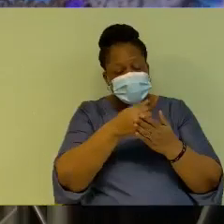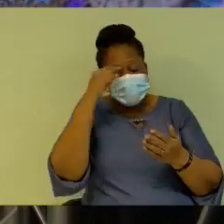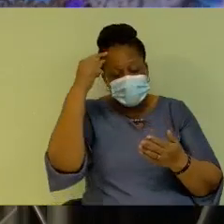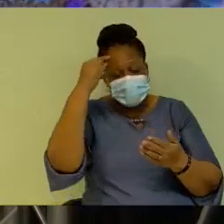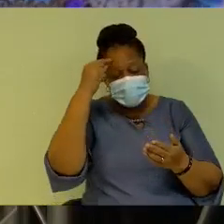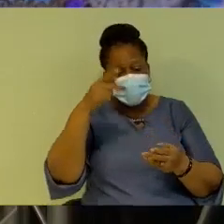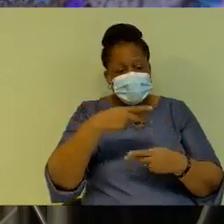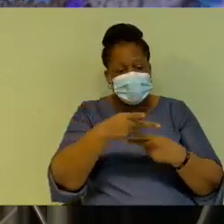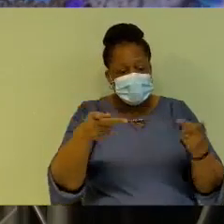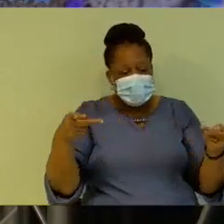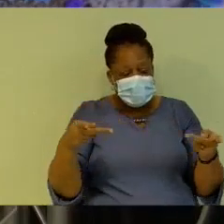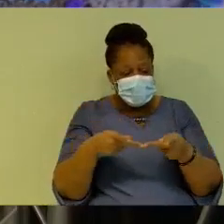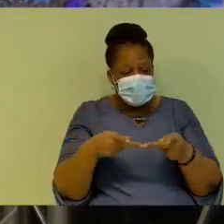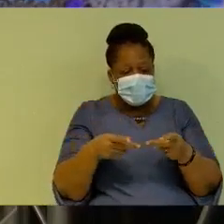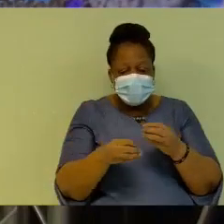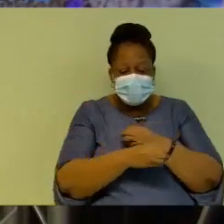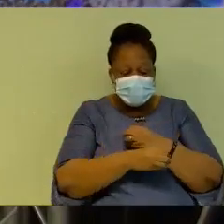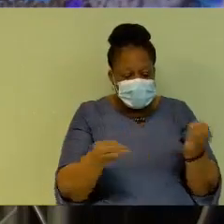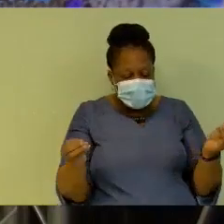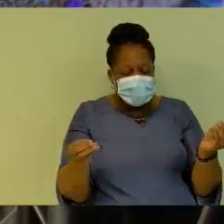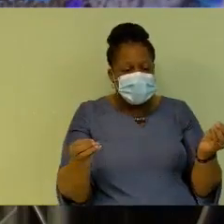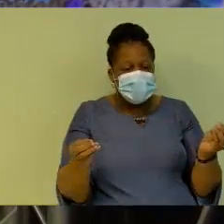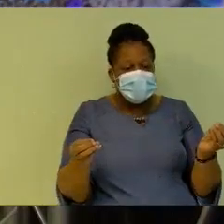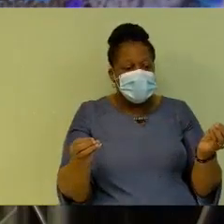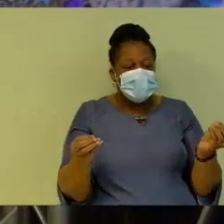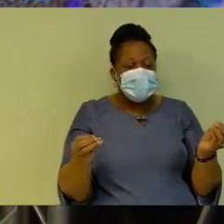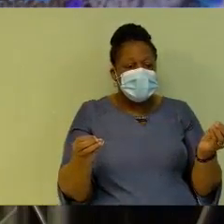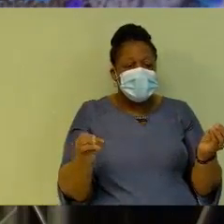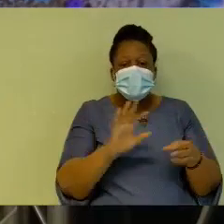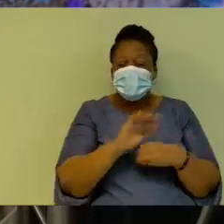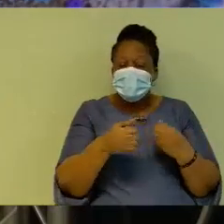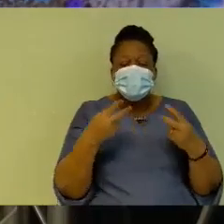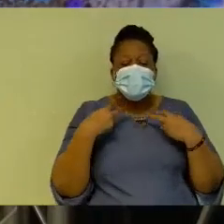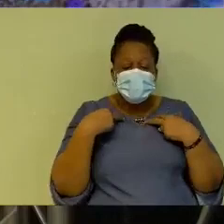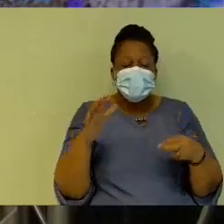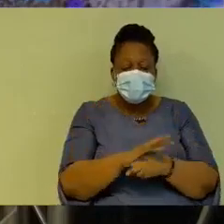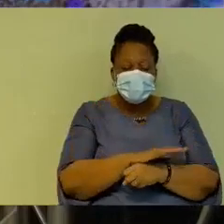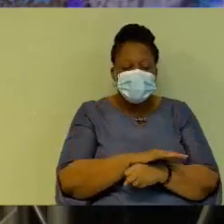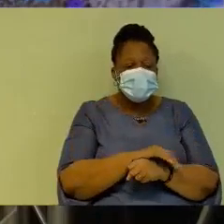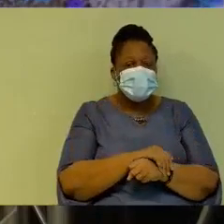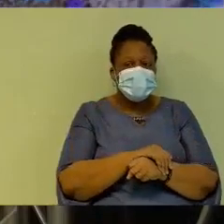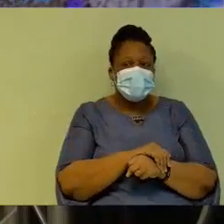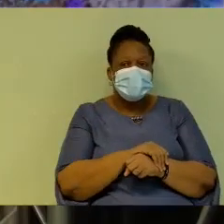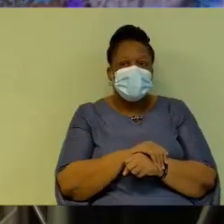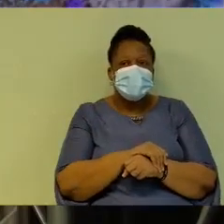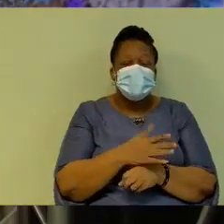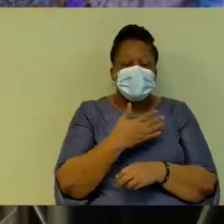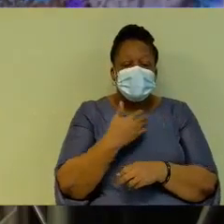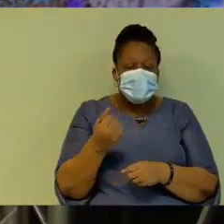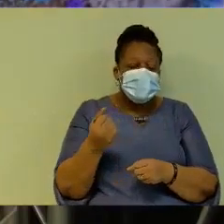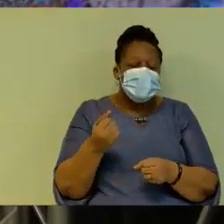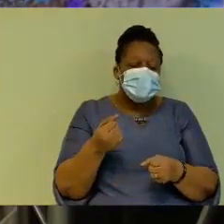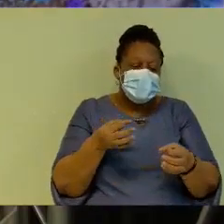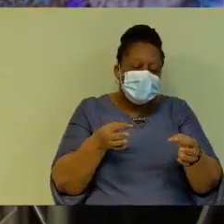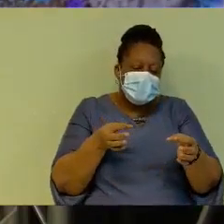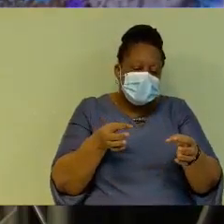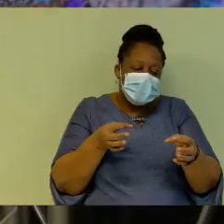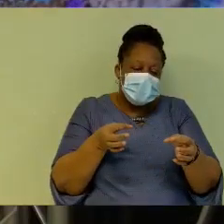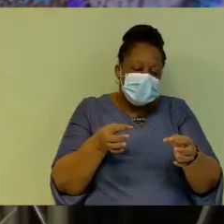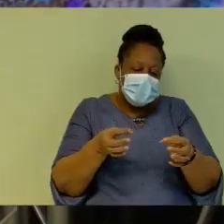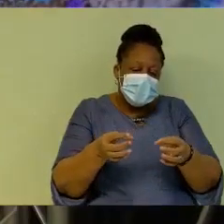of PPEs in any government institution. And as we get more control of this pandemic, we